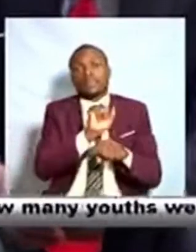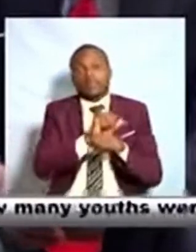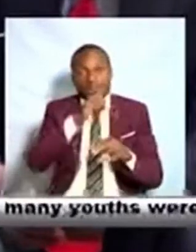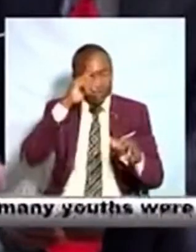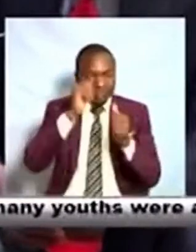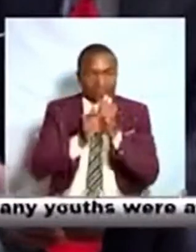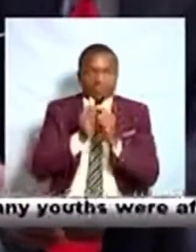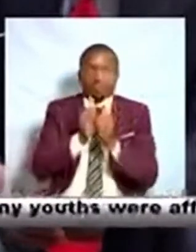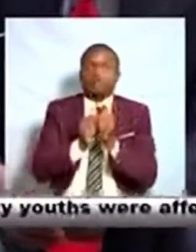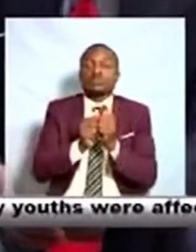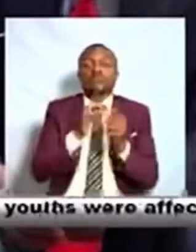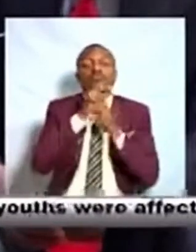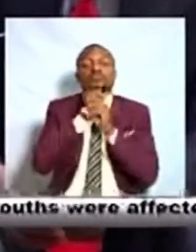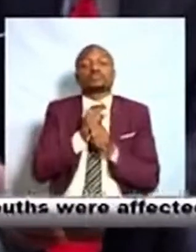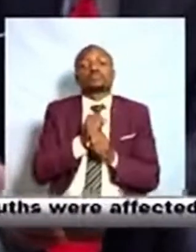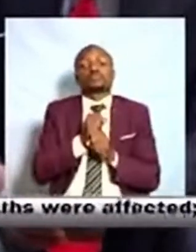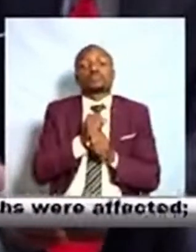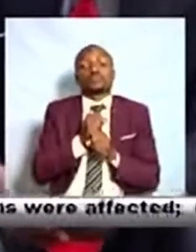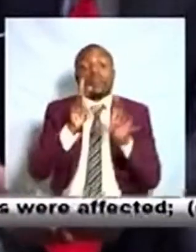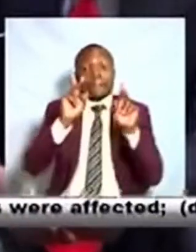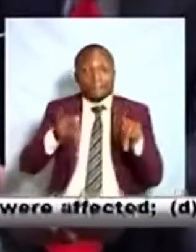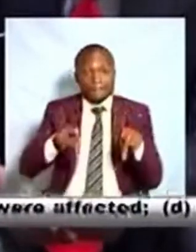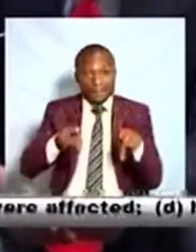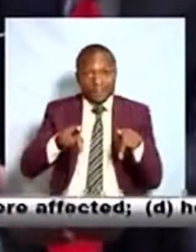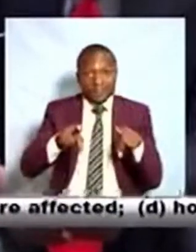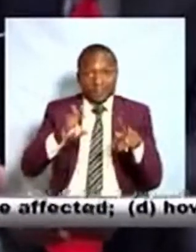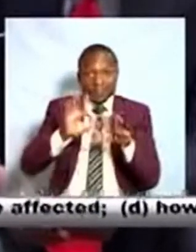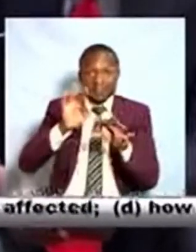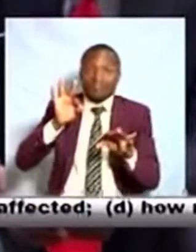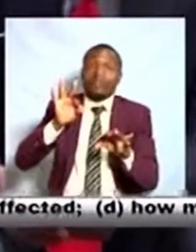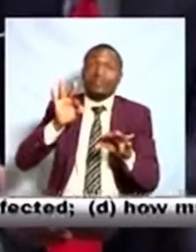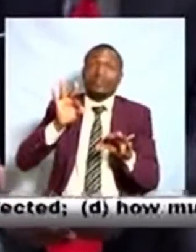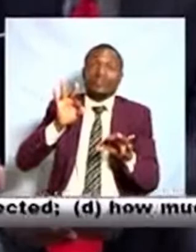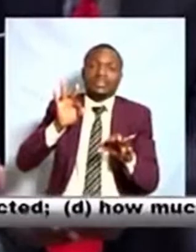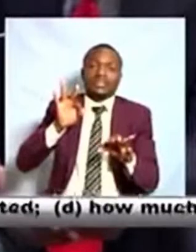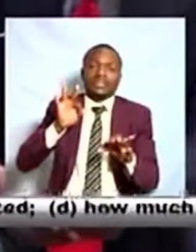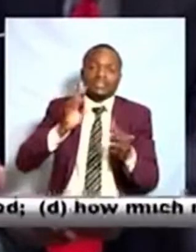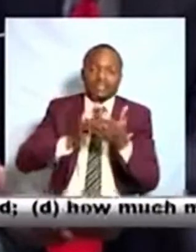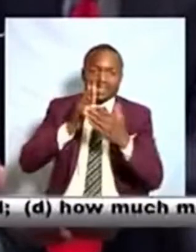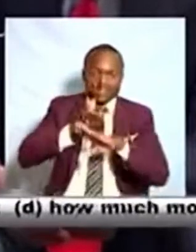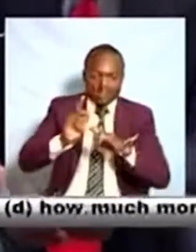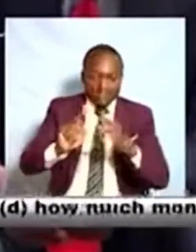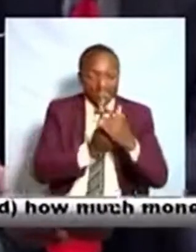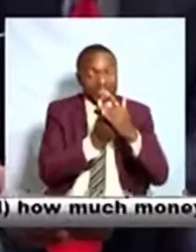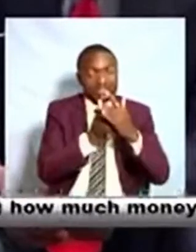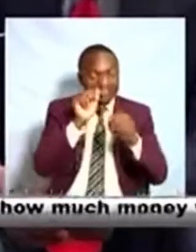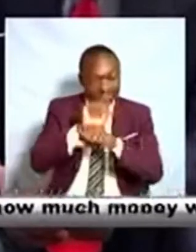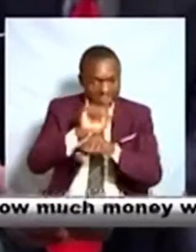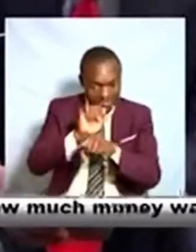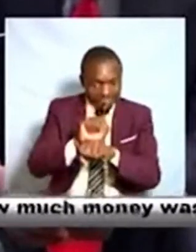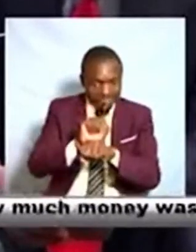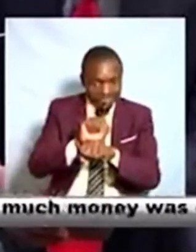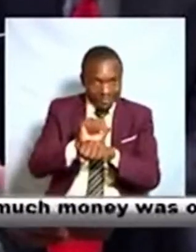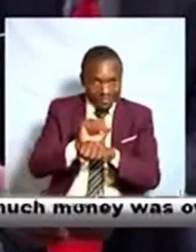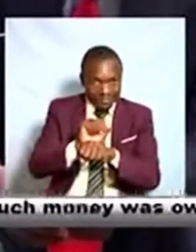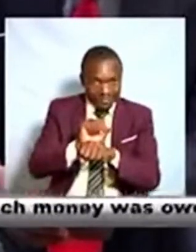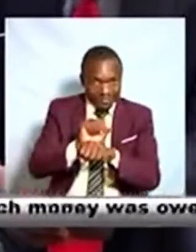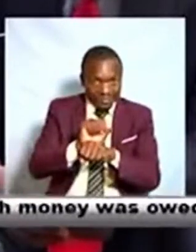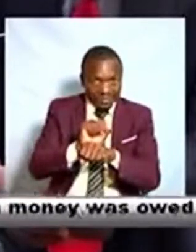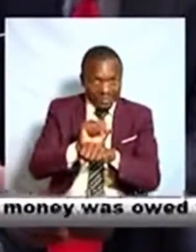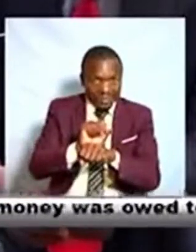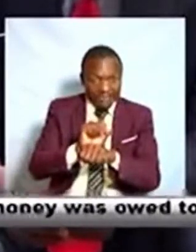was over age. We discovered that after she had already started working. So the duration of